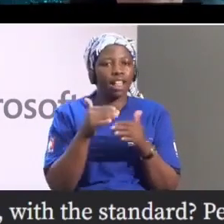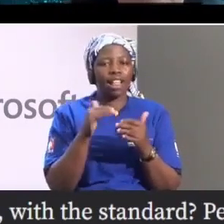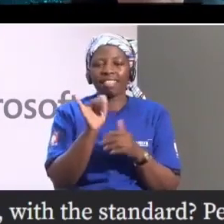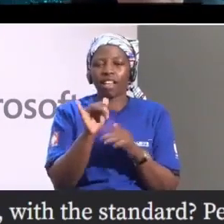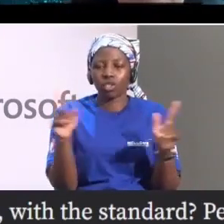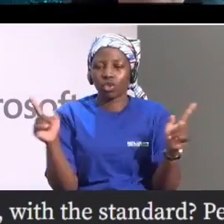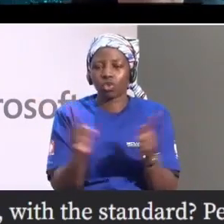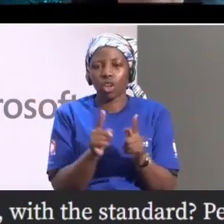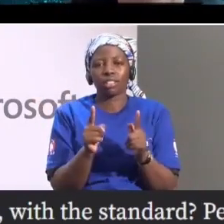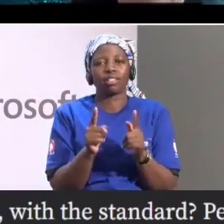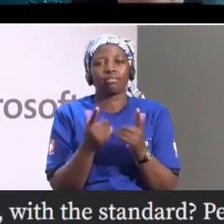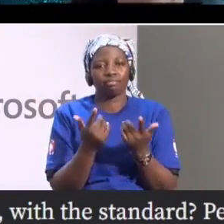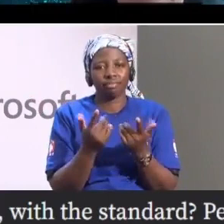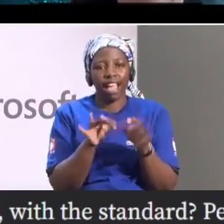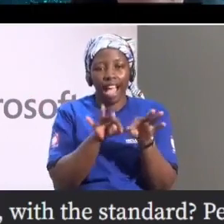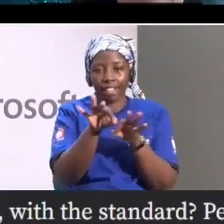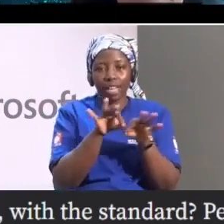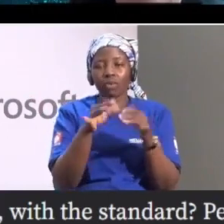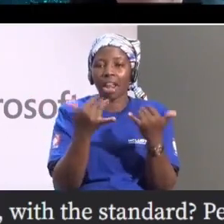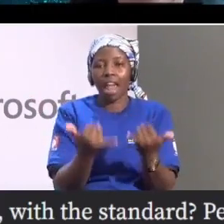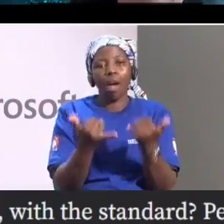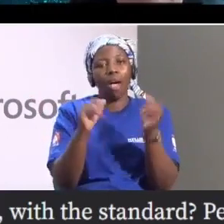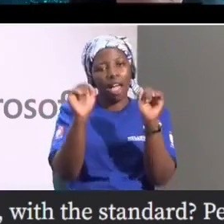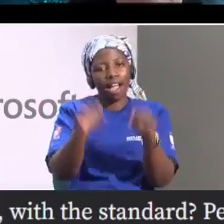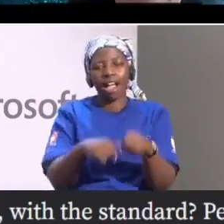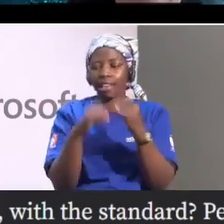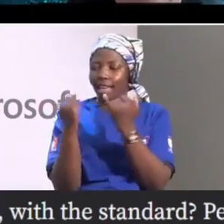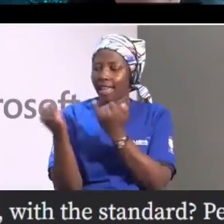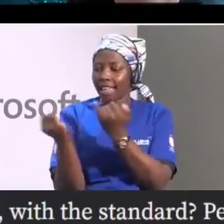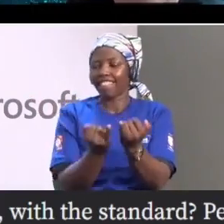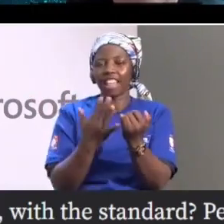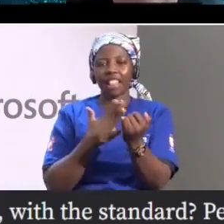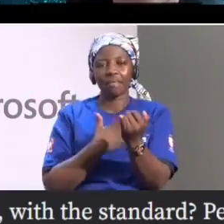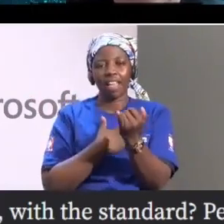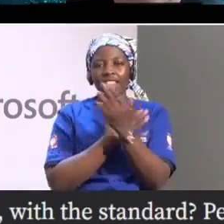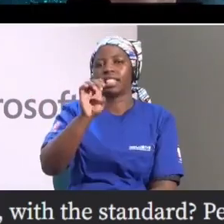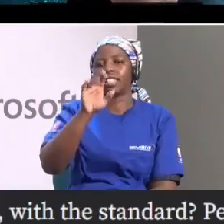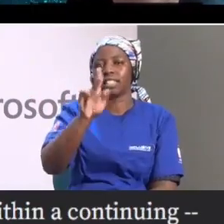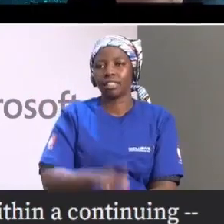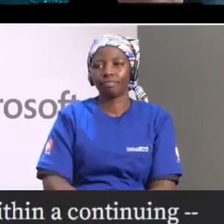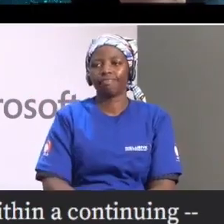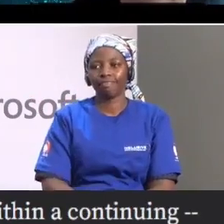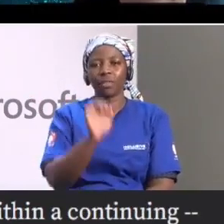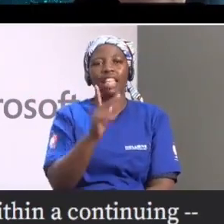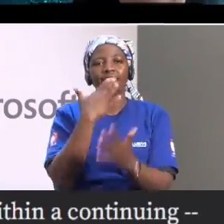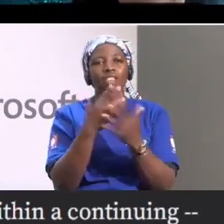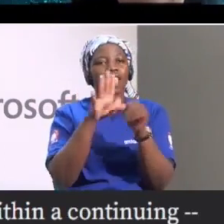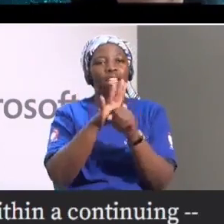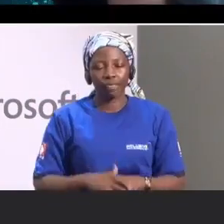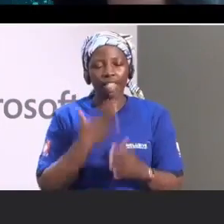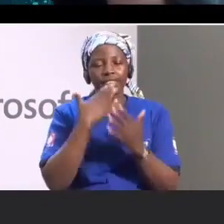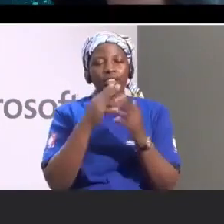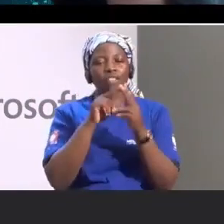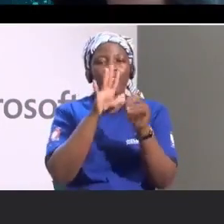short intervention, I can now invite my colleague, Derek.